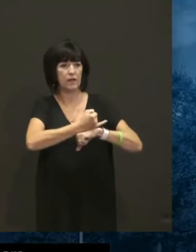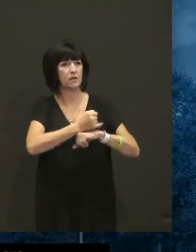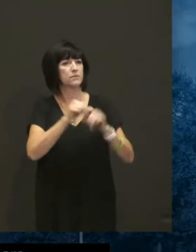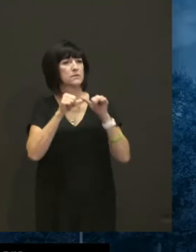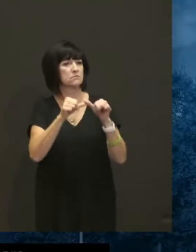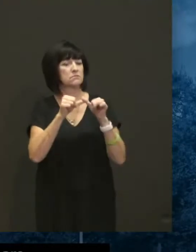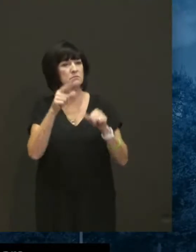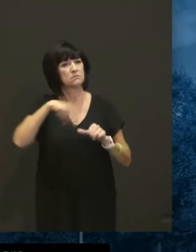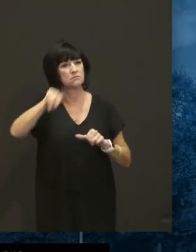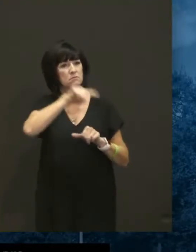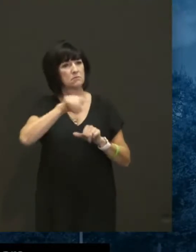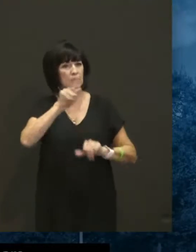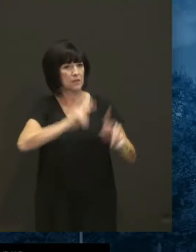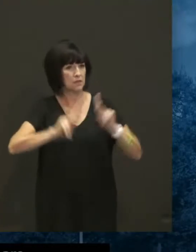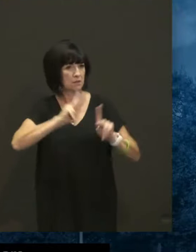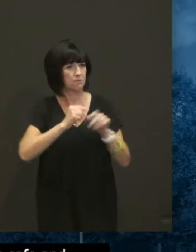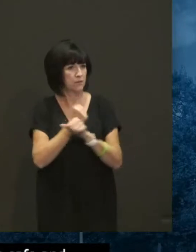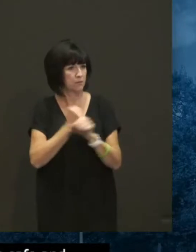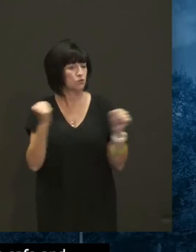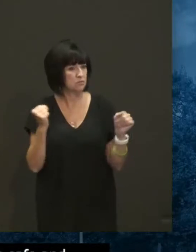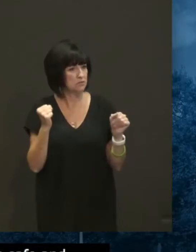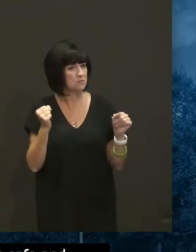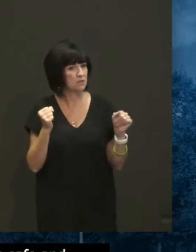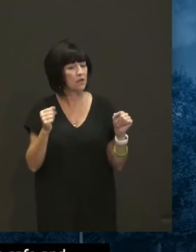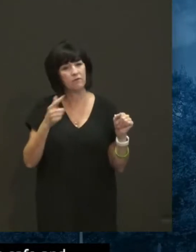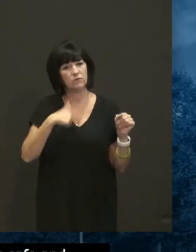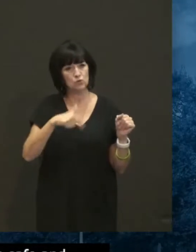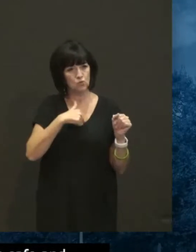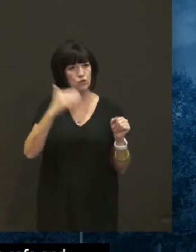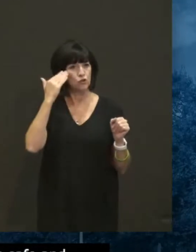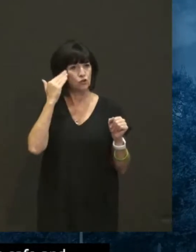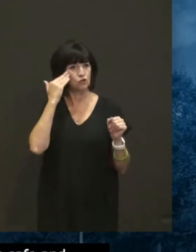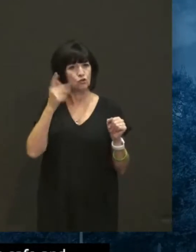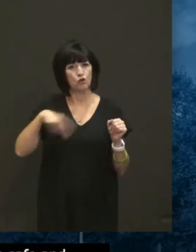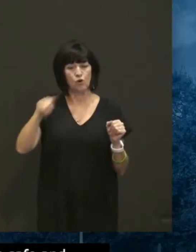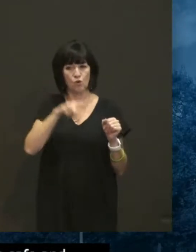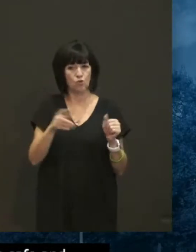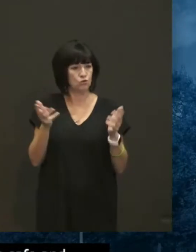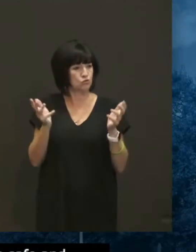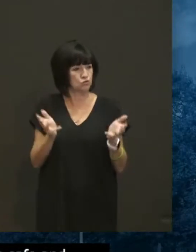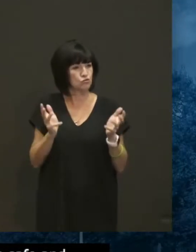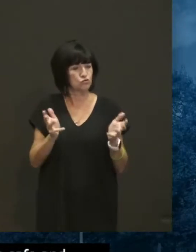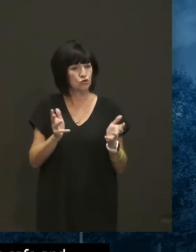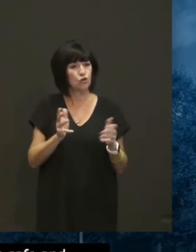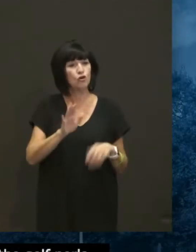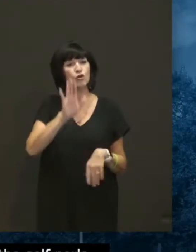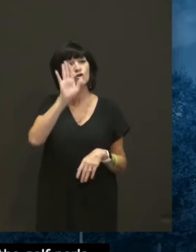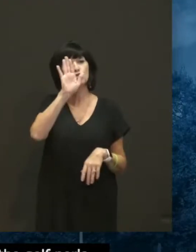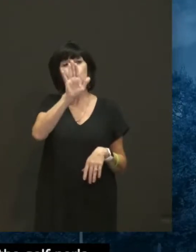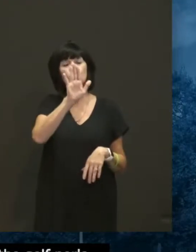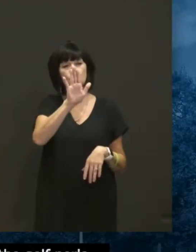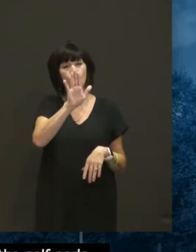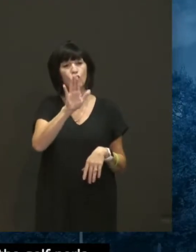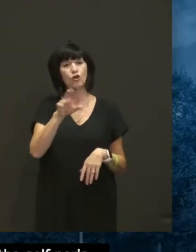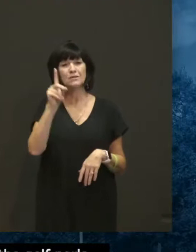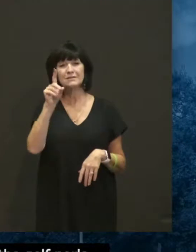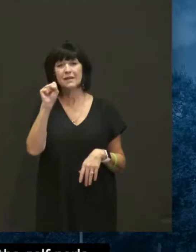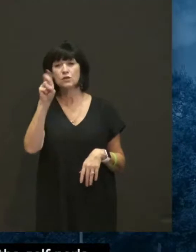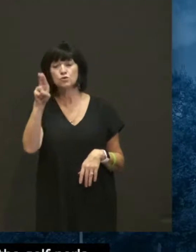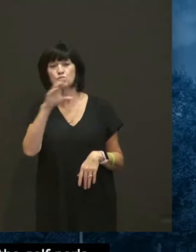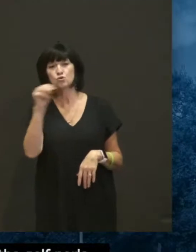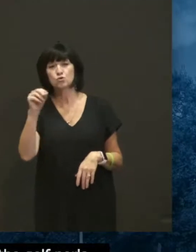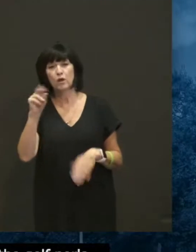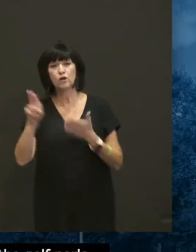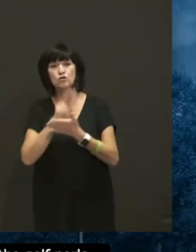few conversations, as well as I know the governor's talked to them. They have a little bit smaller footprint than DSU or University of Delaware,